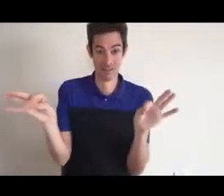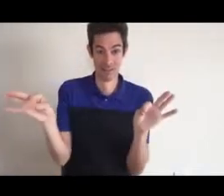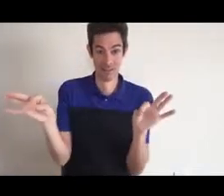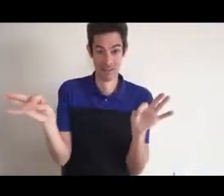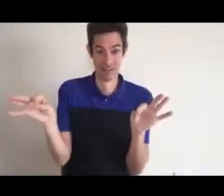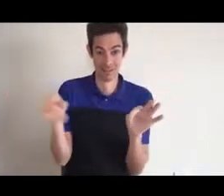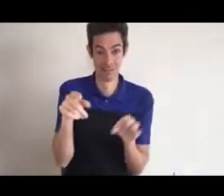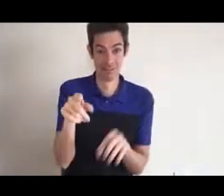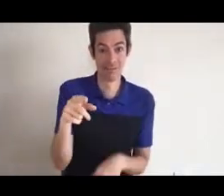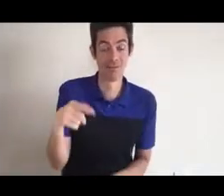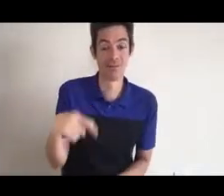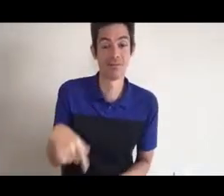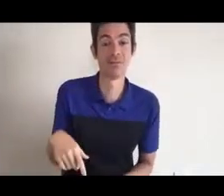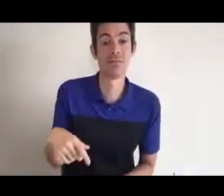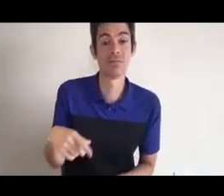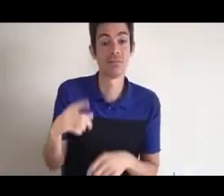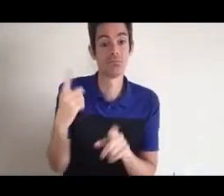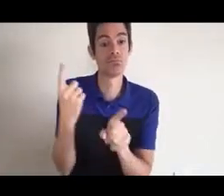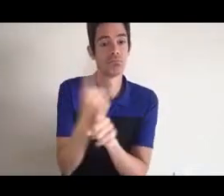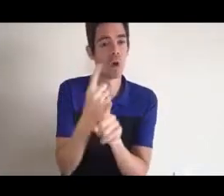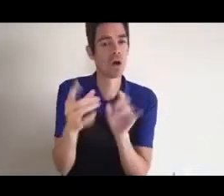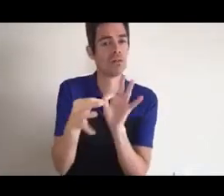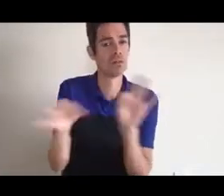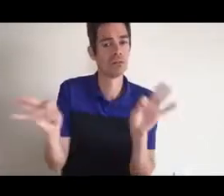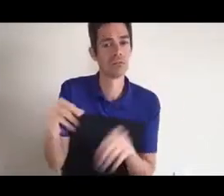So you see the first sentence.